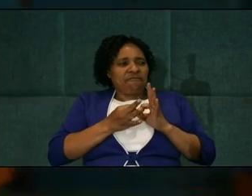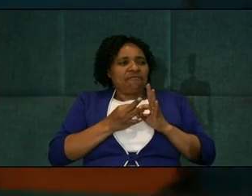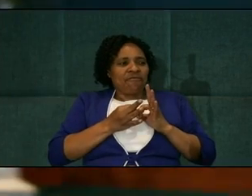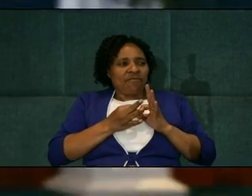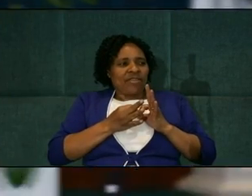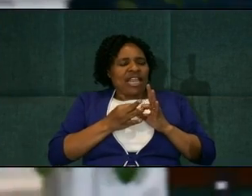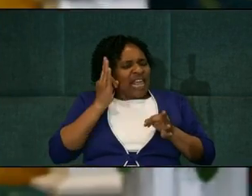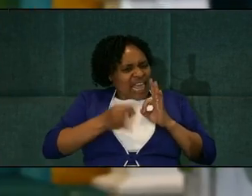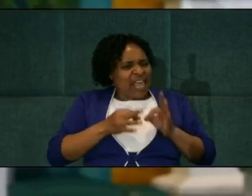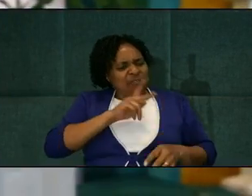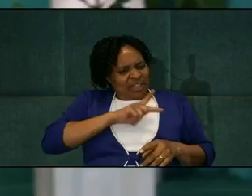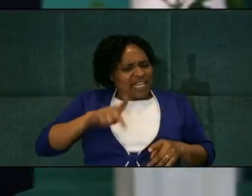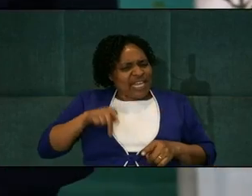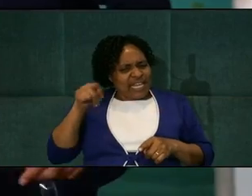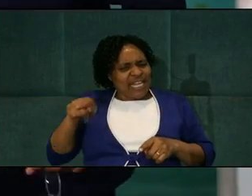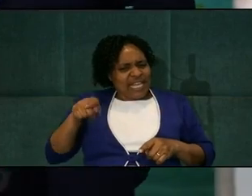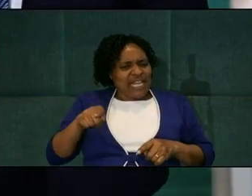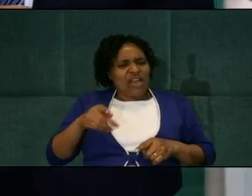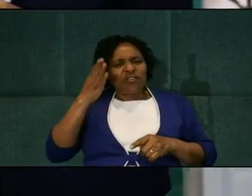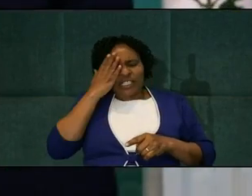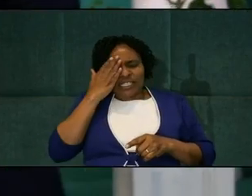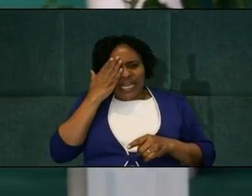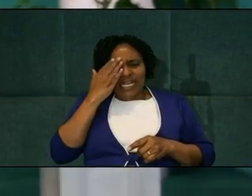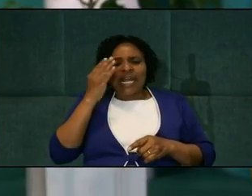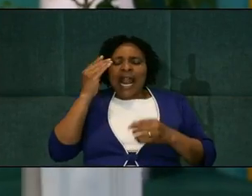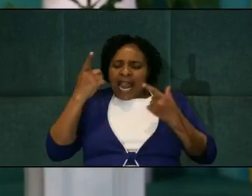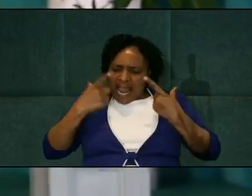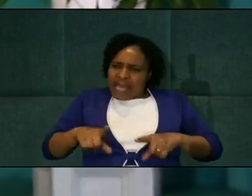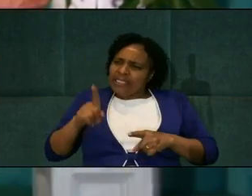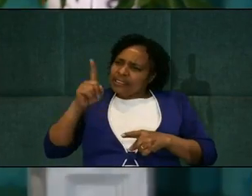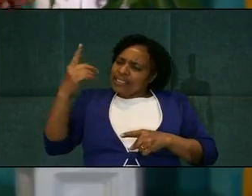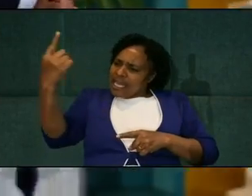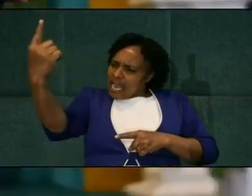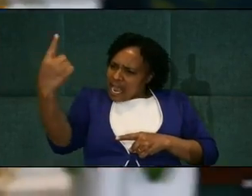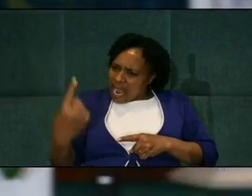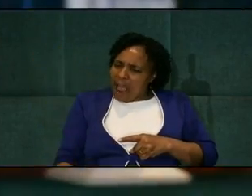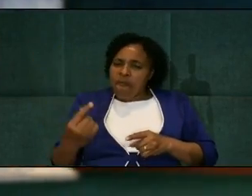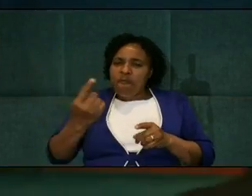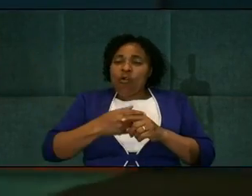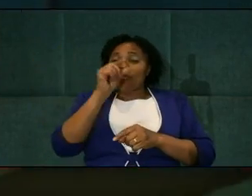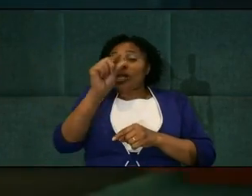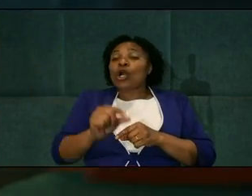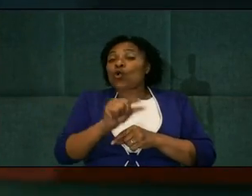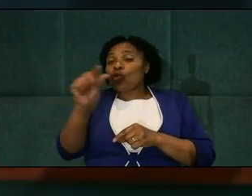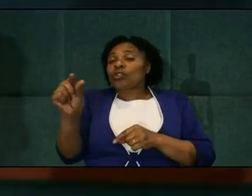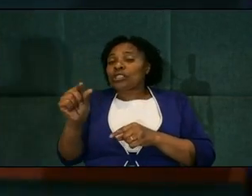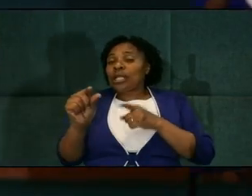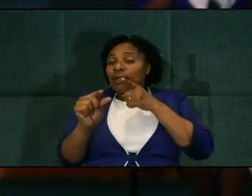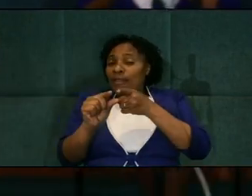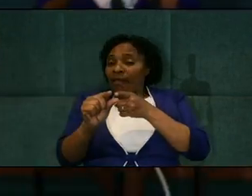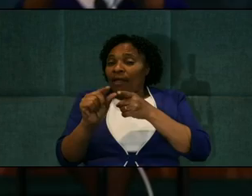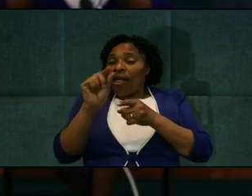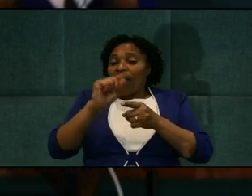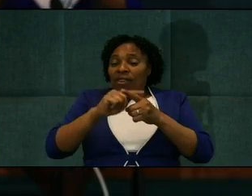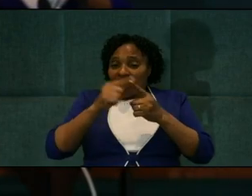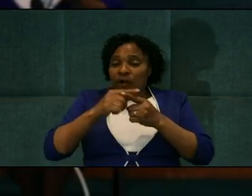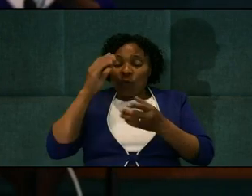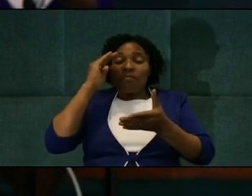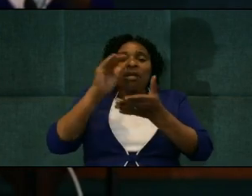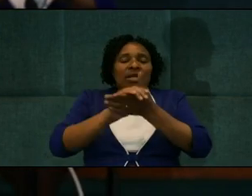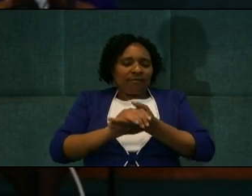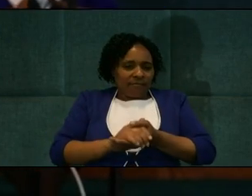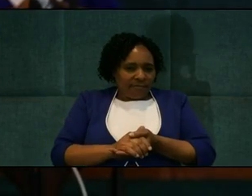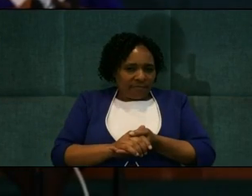If he's the king of Israel, let him now come down from the cross. And then we believe him.